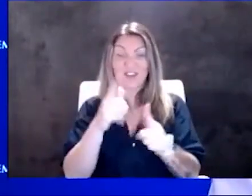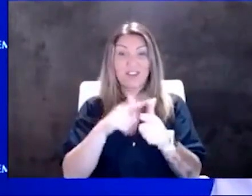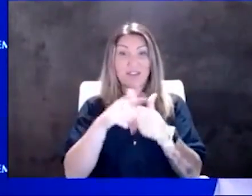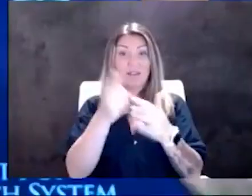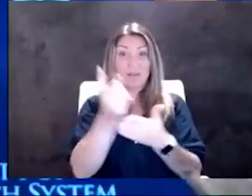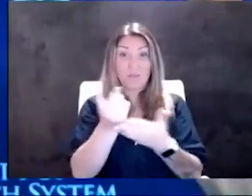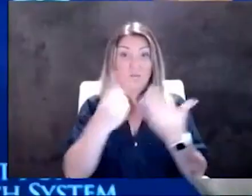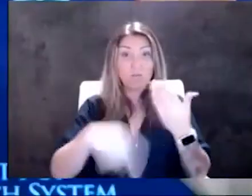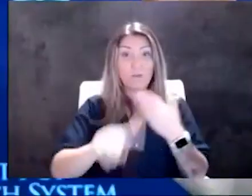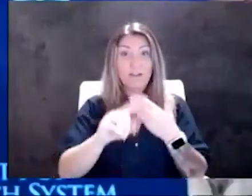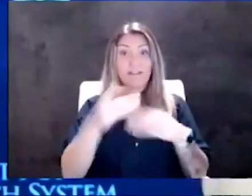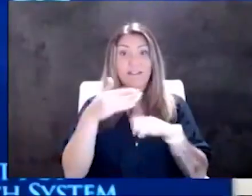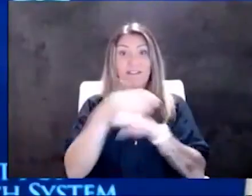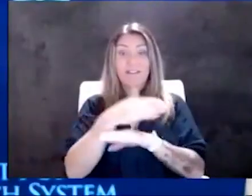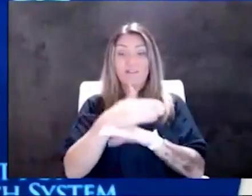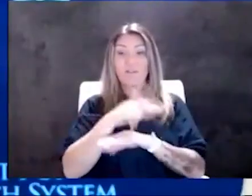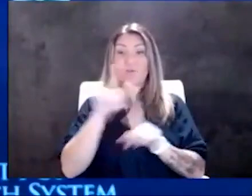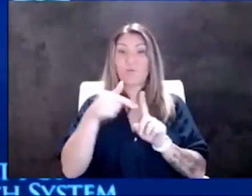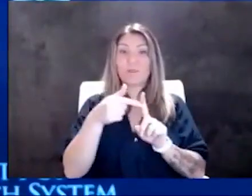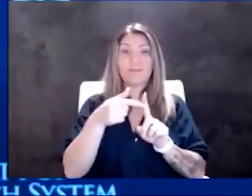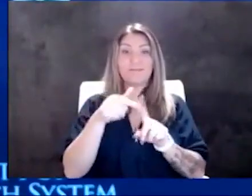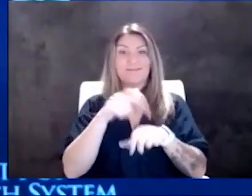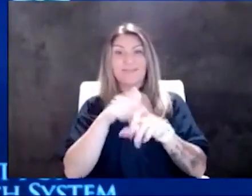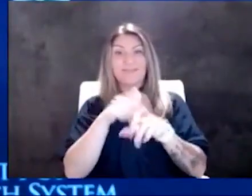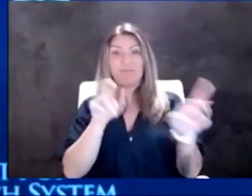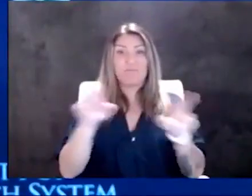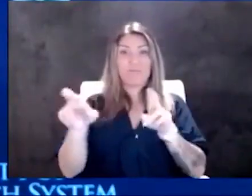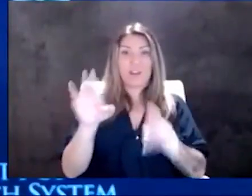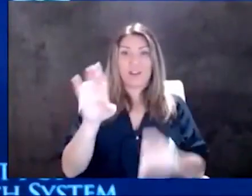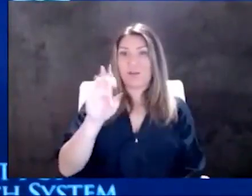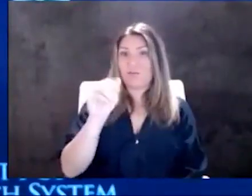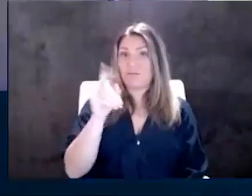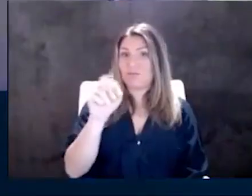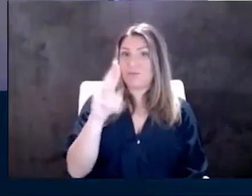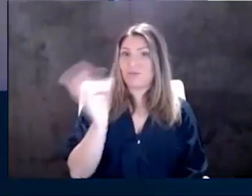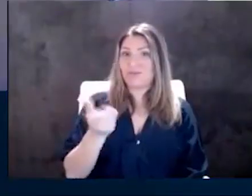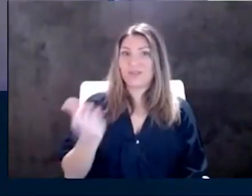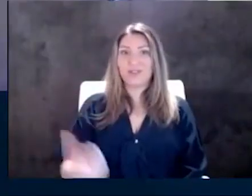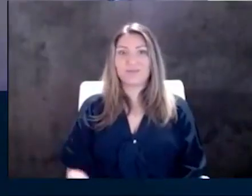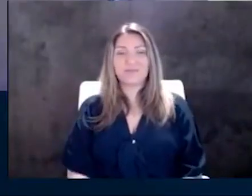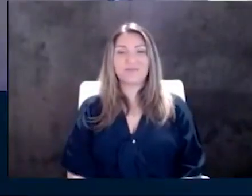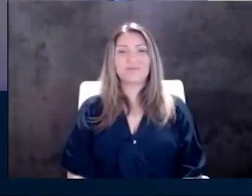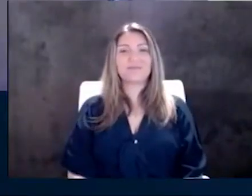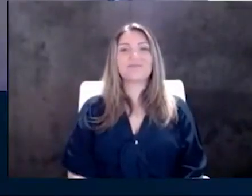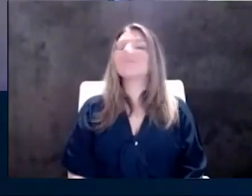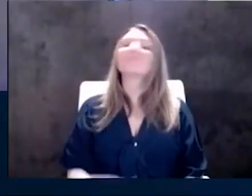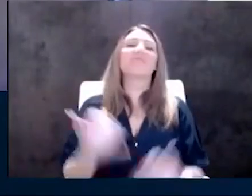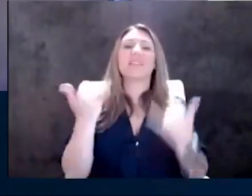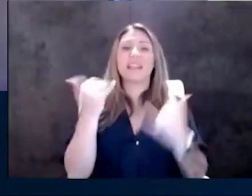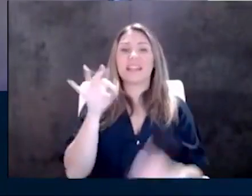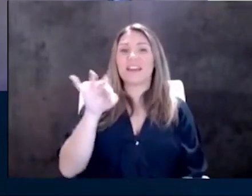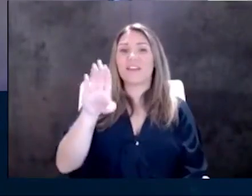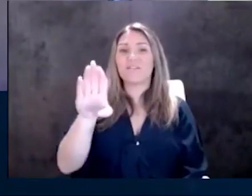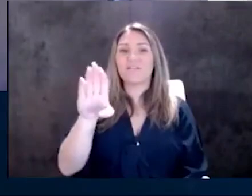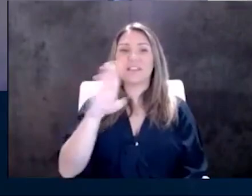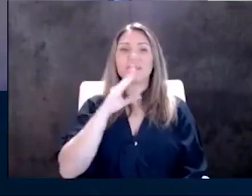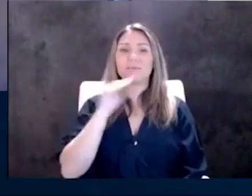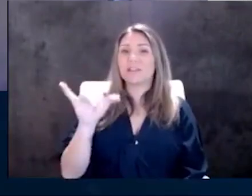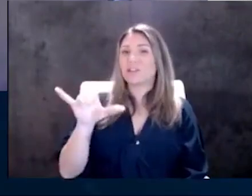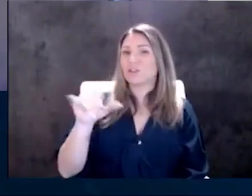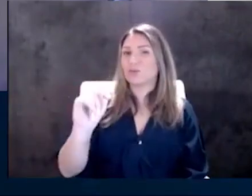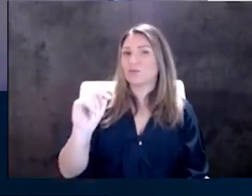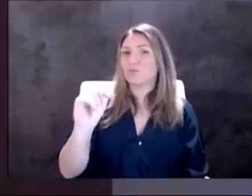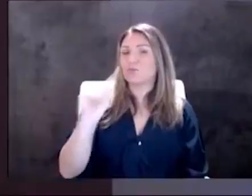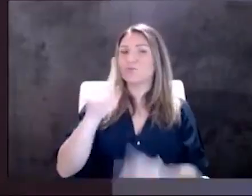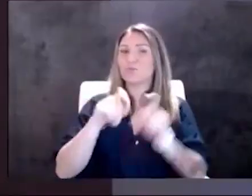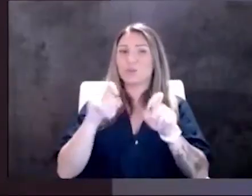whenever our time's up, we're going to get our Yeah. boosters right here. All right, let's do it. All right, we're going to get to our Facebook and YouTube viewer questions here in just a bit. But for